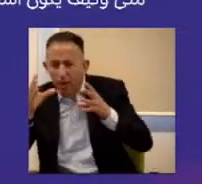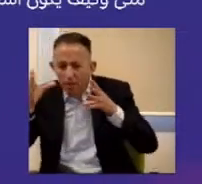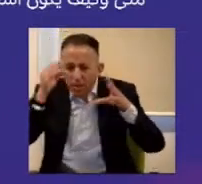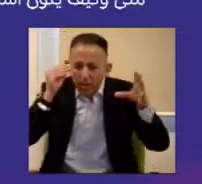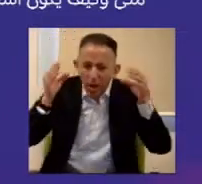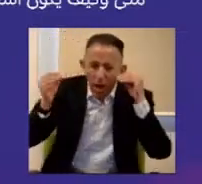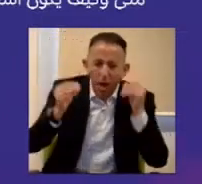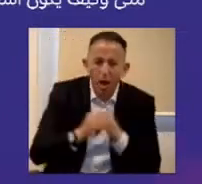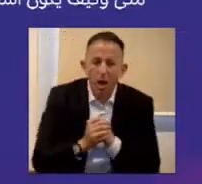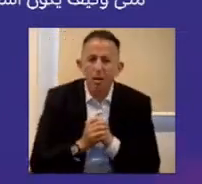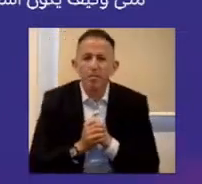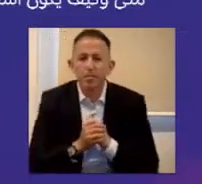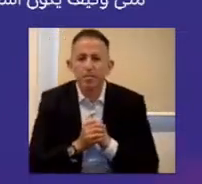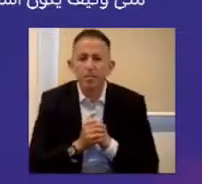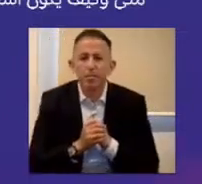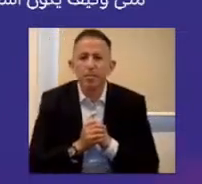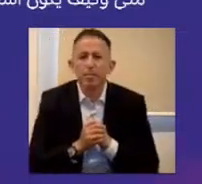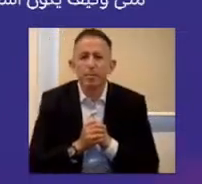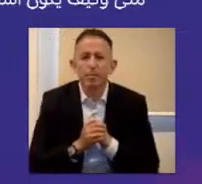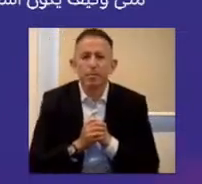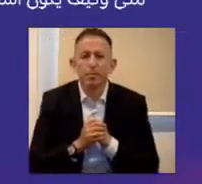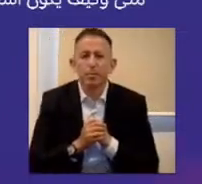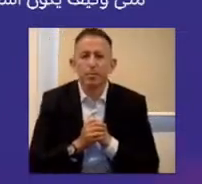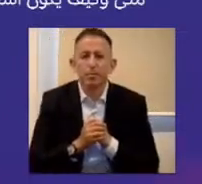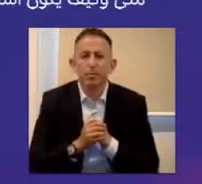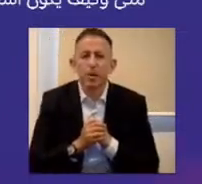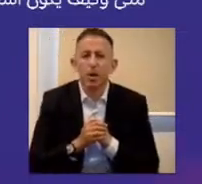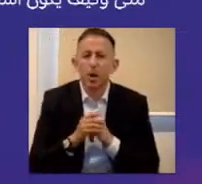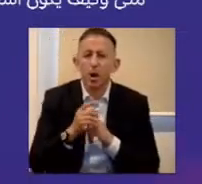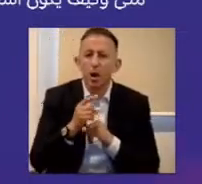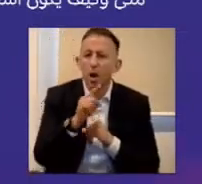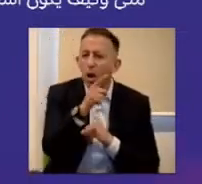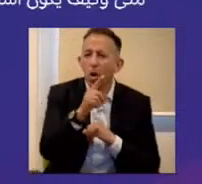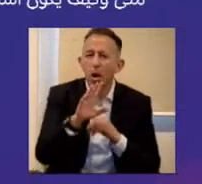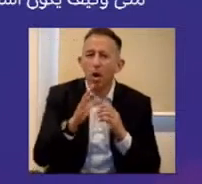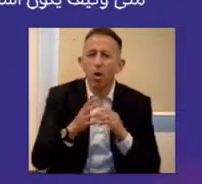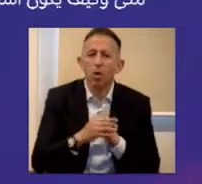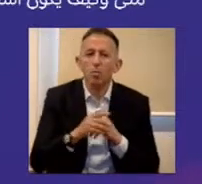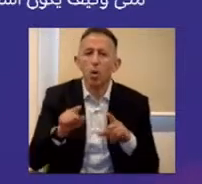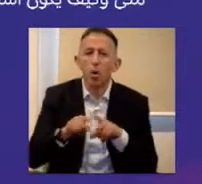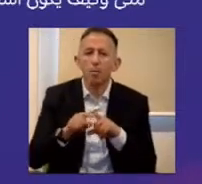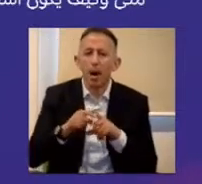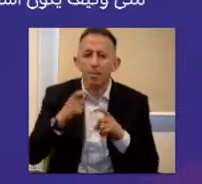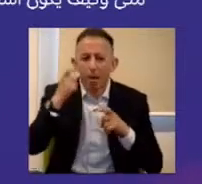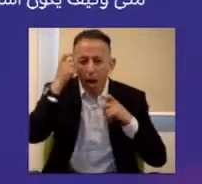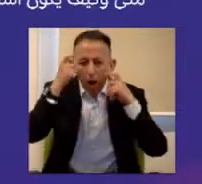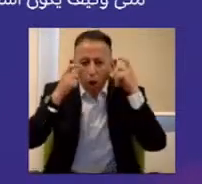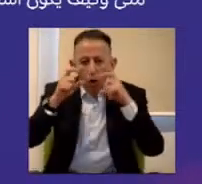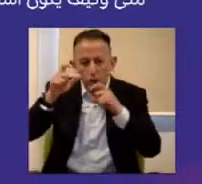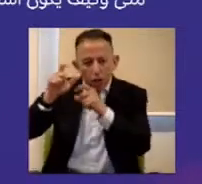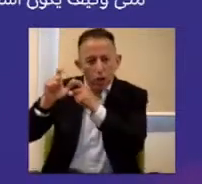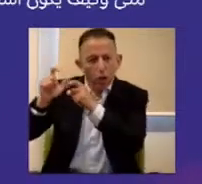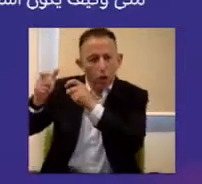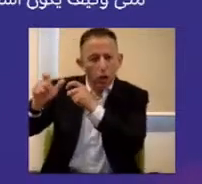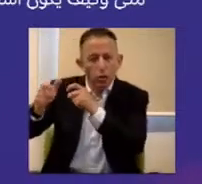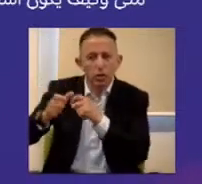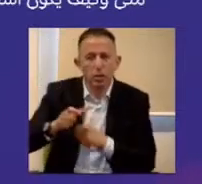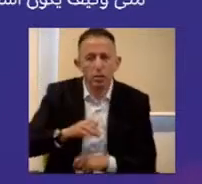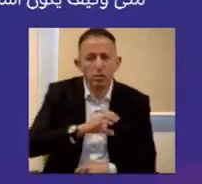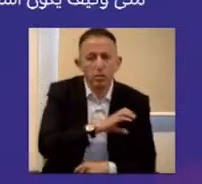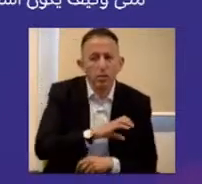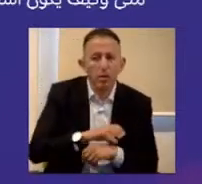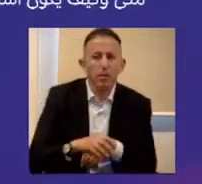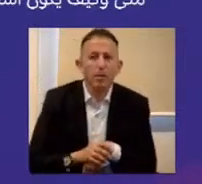main functions about just these three, and the methods for doing so are logic, probability, networks, and constraints. So let's start